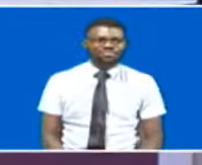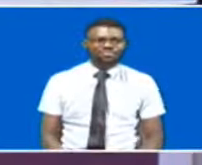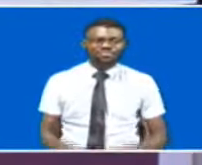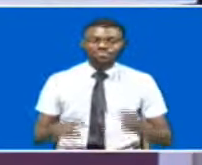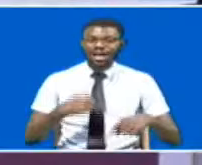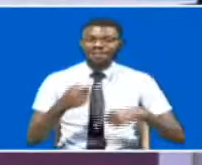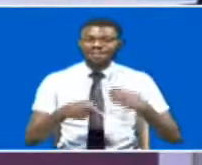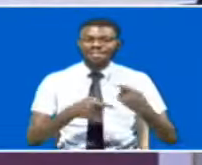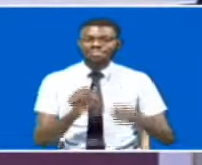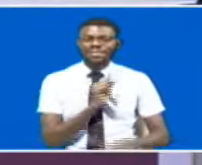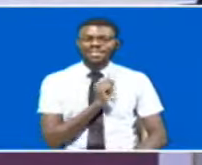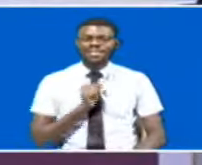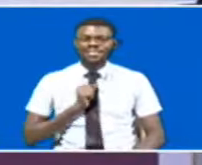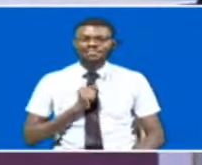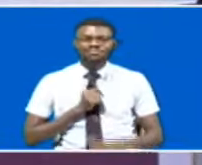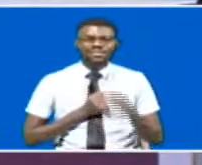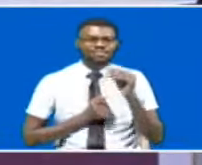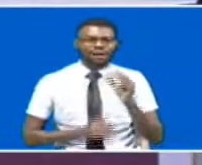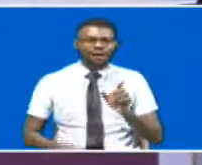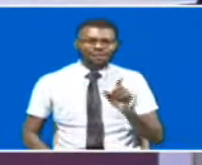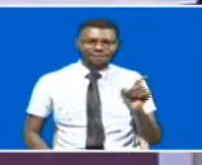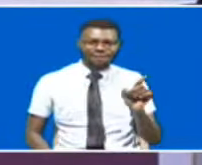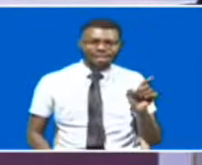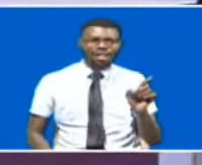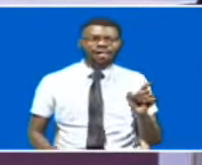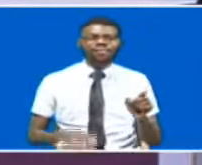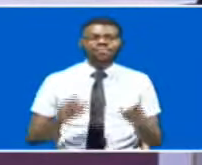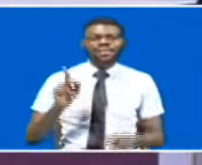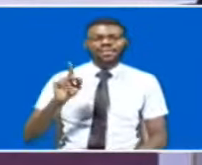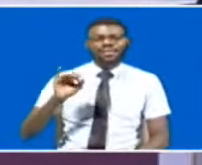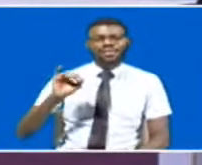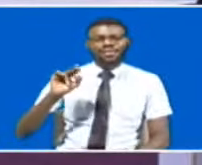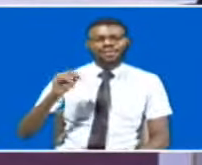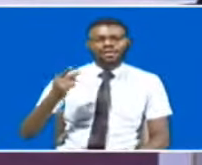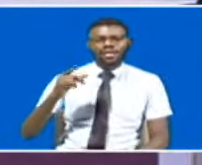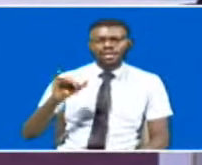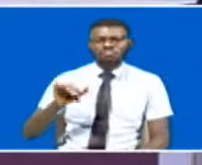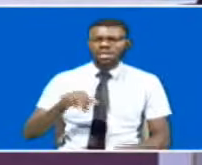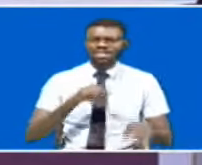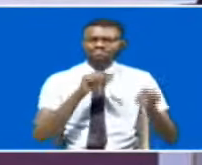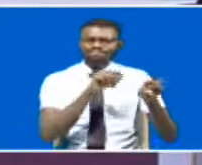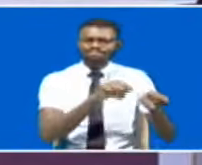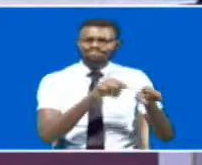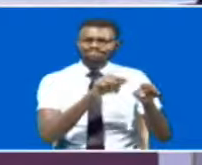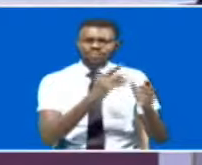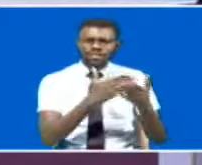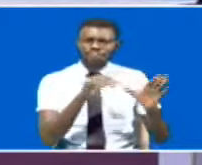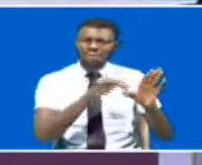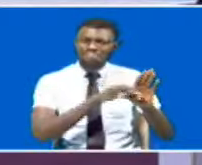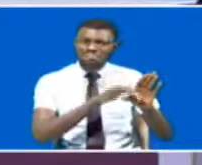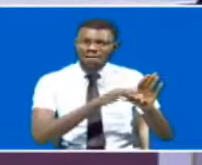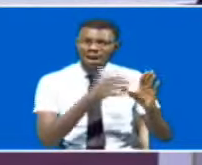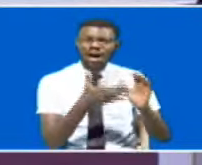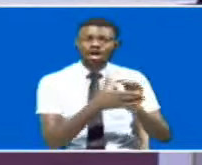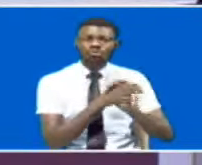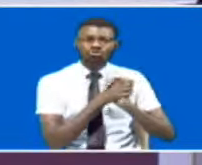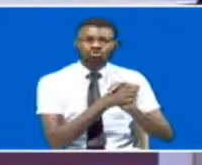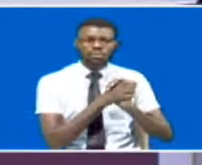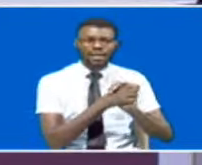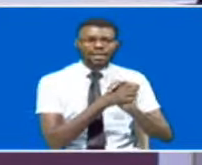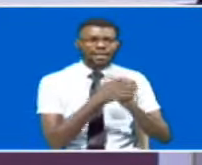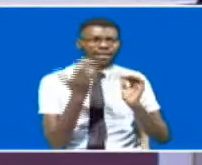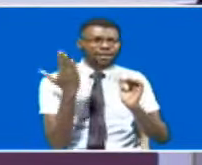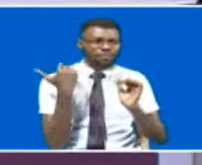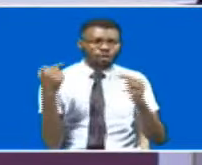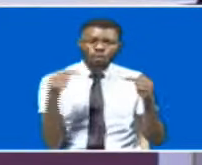Moving on, the Senate Speaker Amason Kingi has accused some political leaders from the Jubilee administration who opposed President